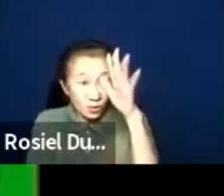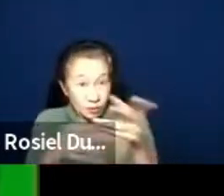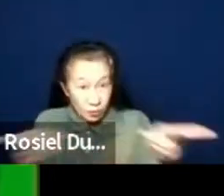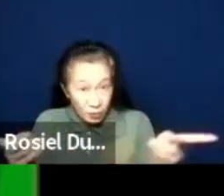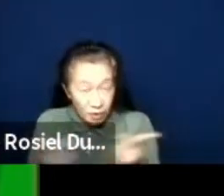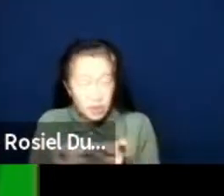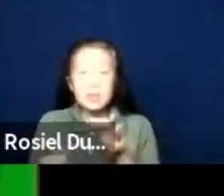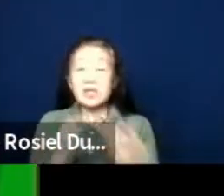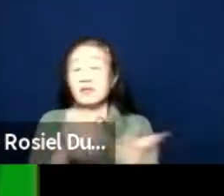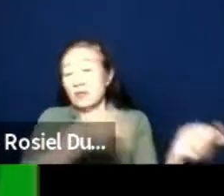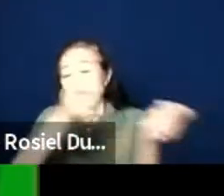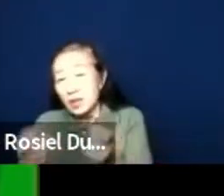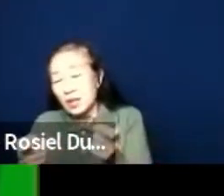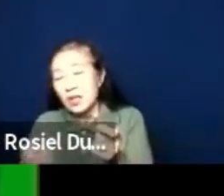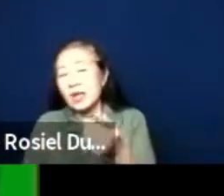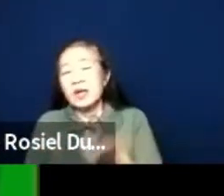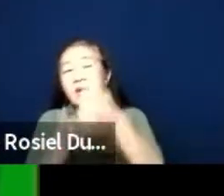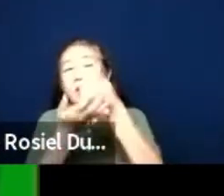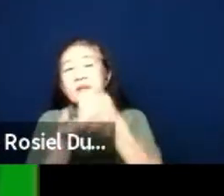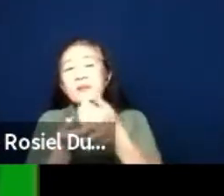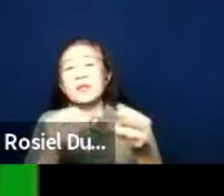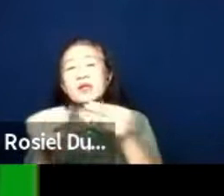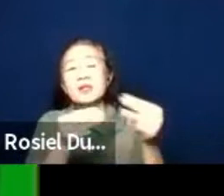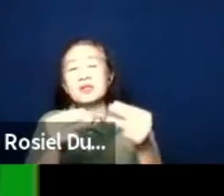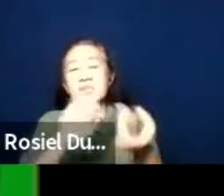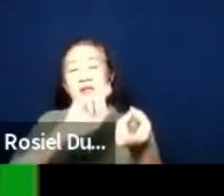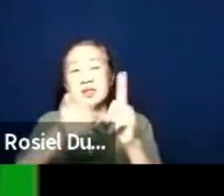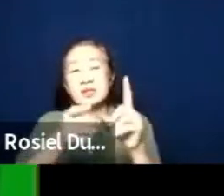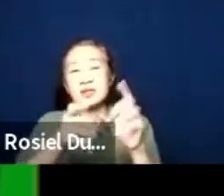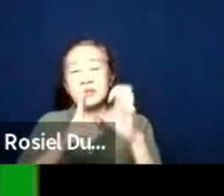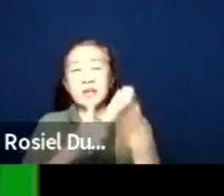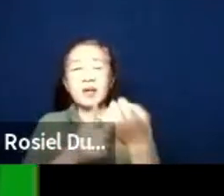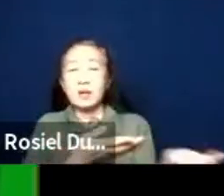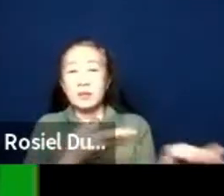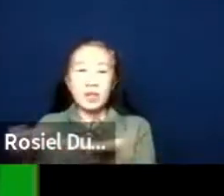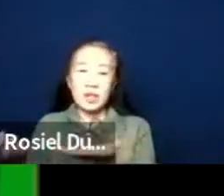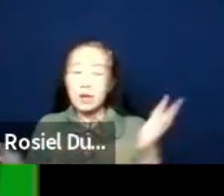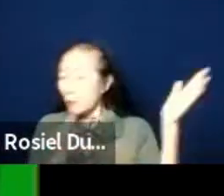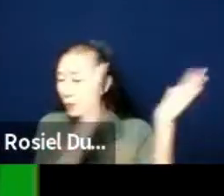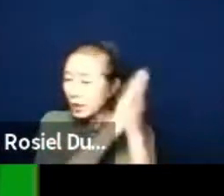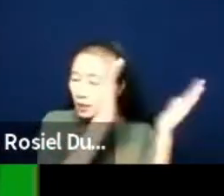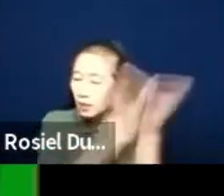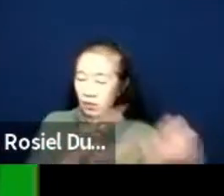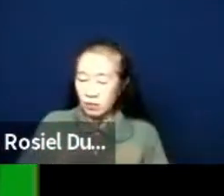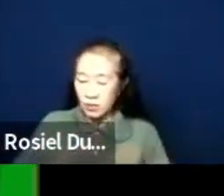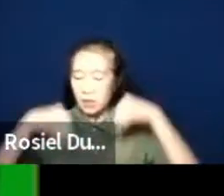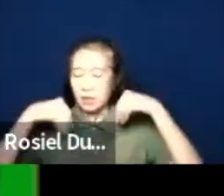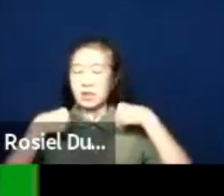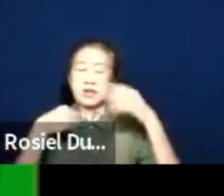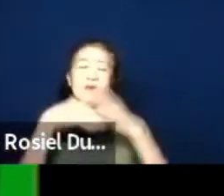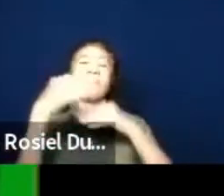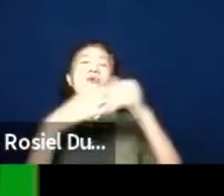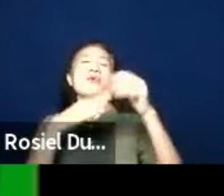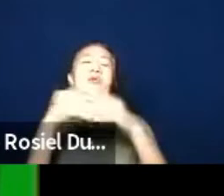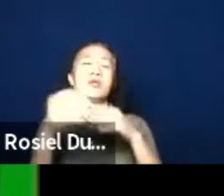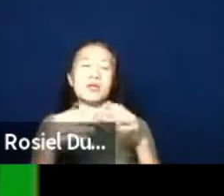evacuating, help manage the change in environment by bringing a pillow and a blanket or other comforting items they can hold on